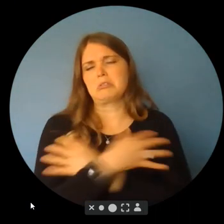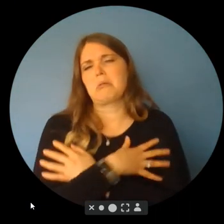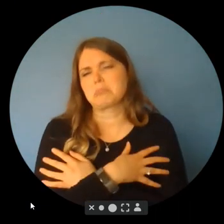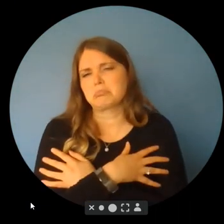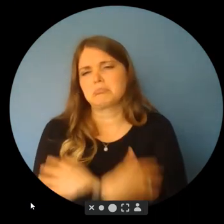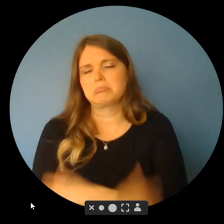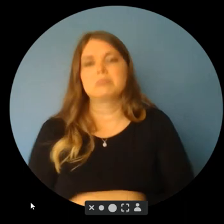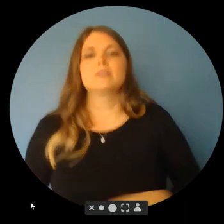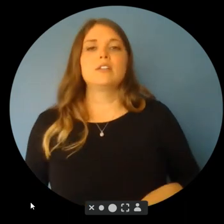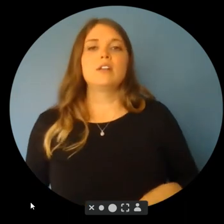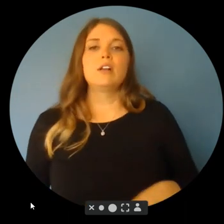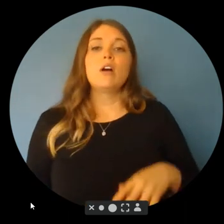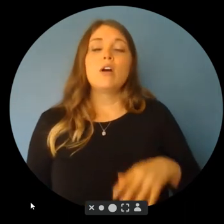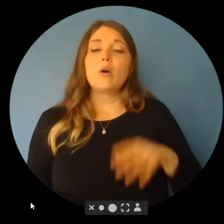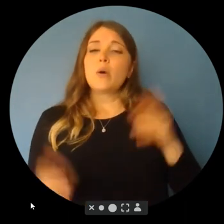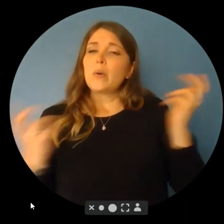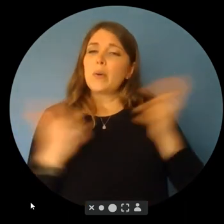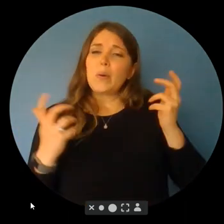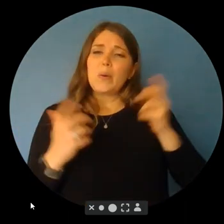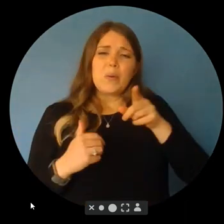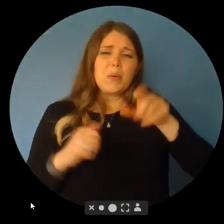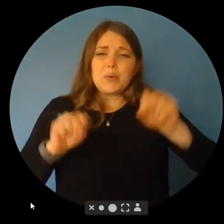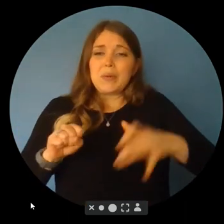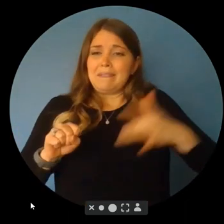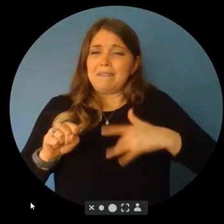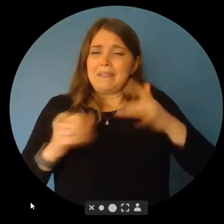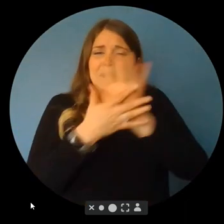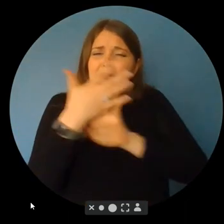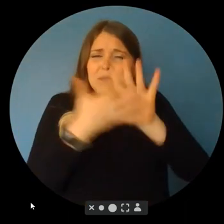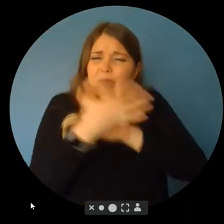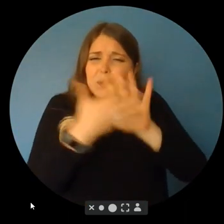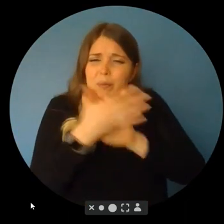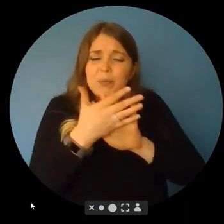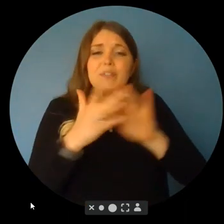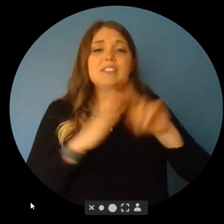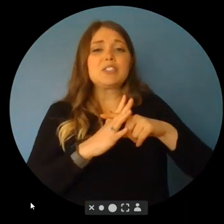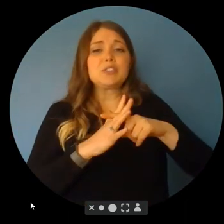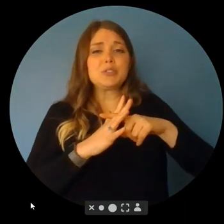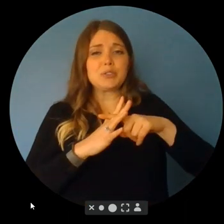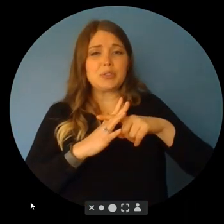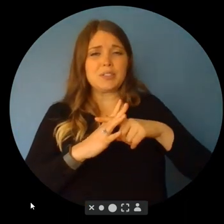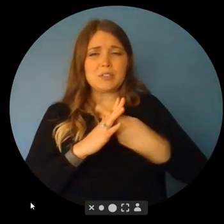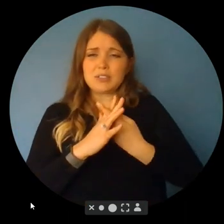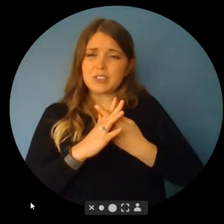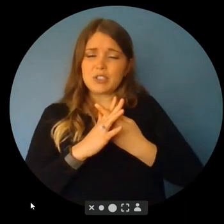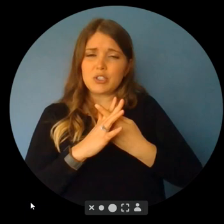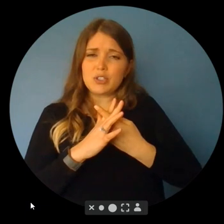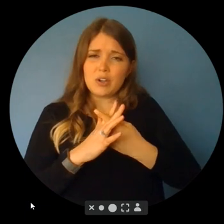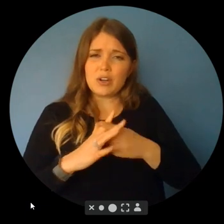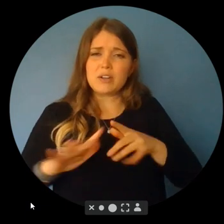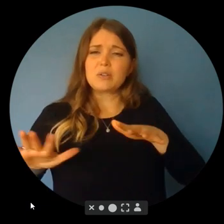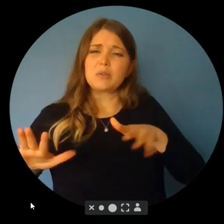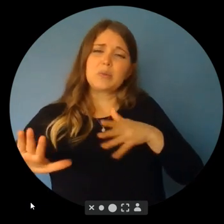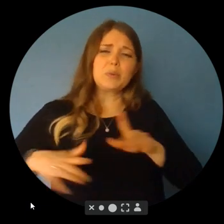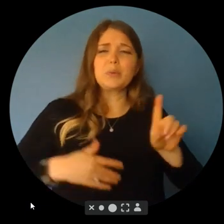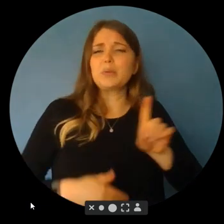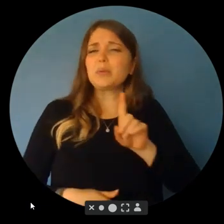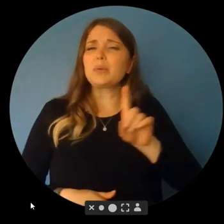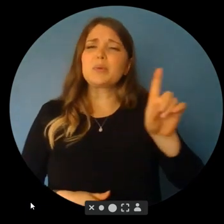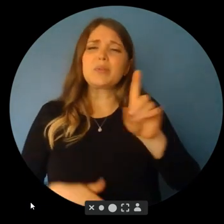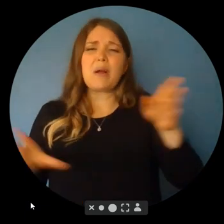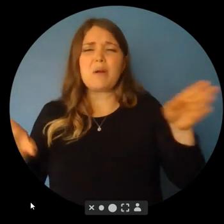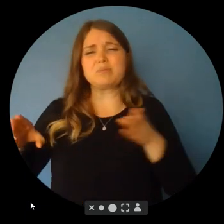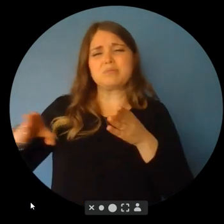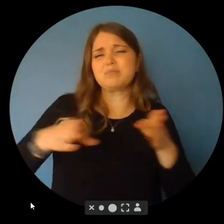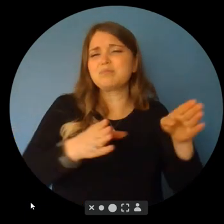Oh, you can get so confused that you'll start into race down long wiggled roads at